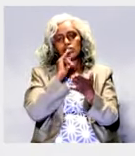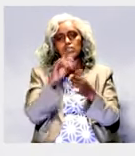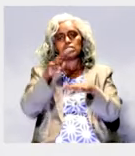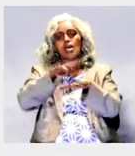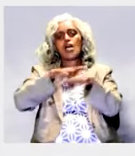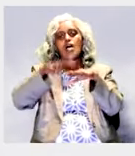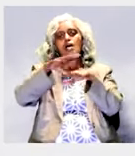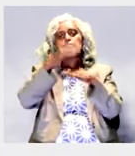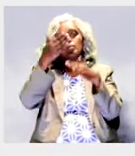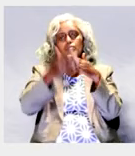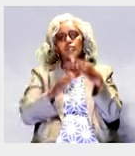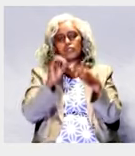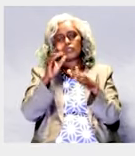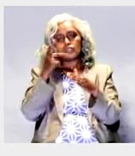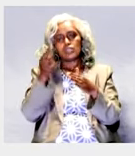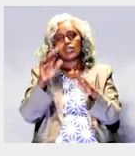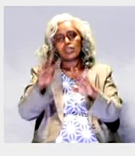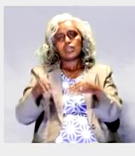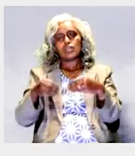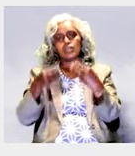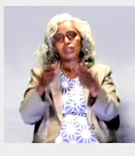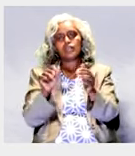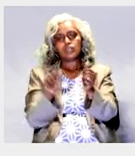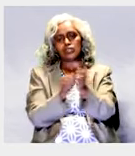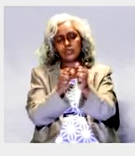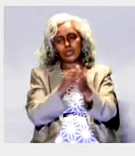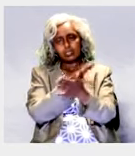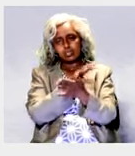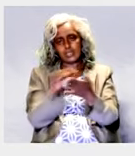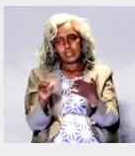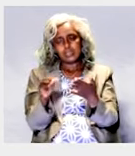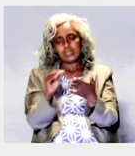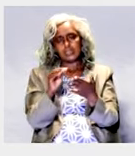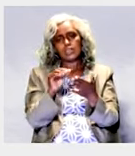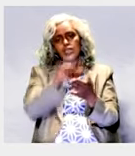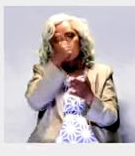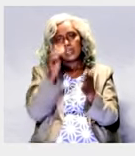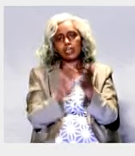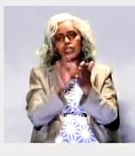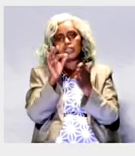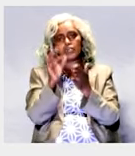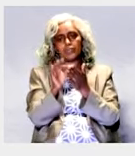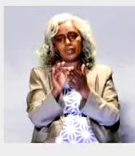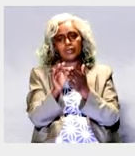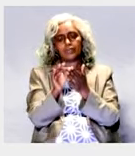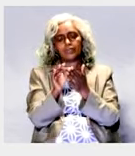an upper bound of the given sequence. And any number